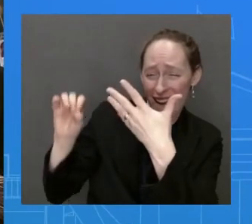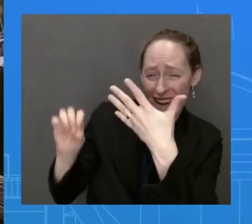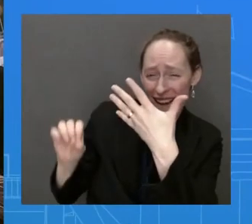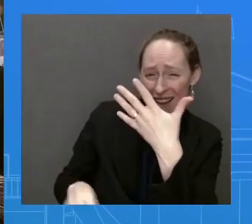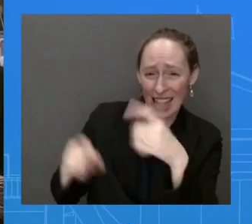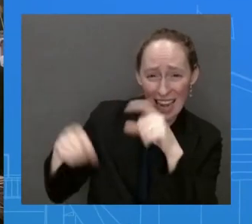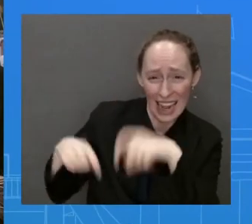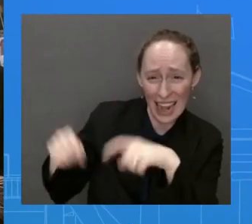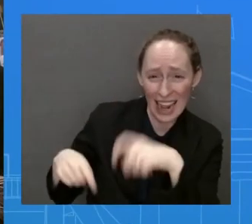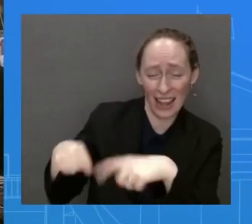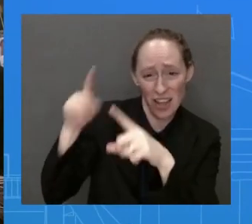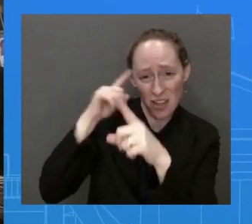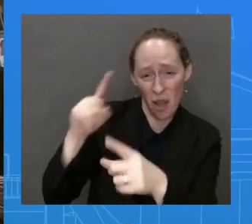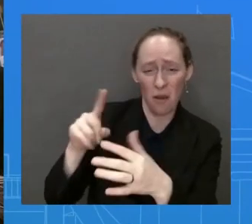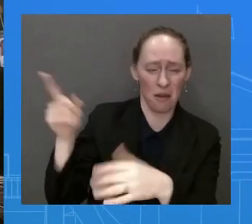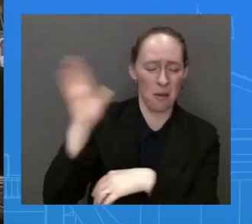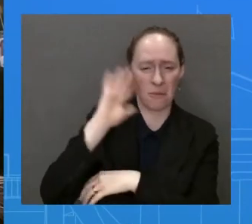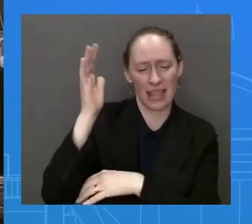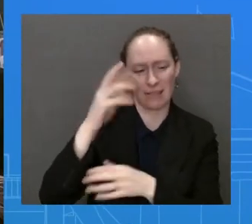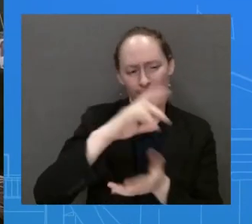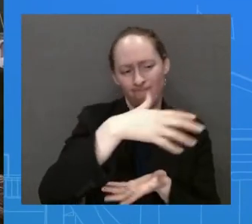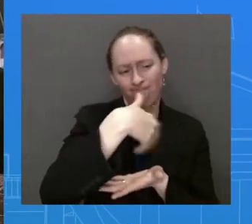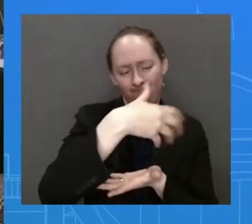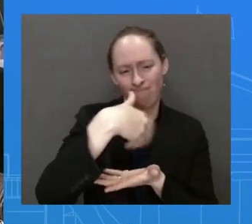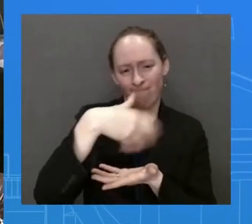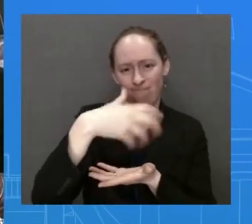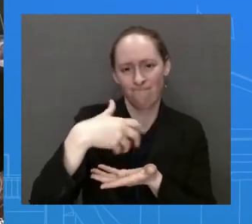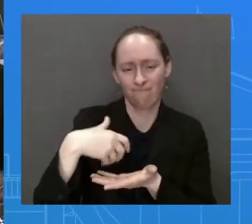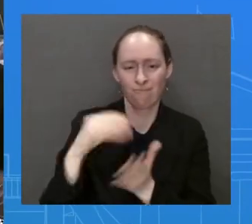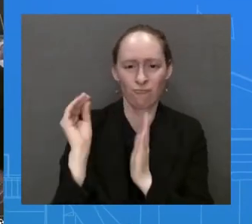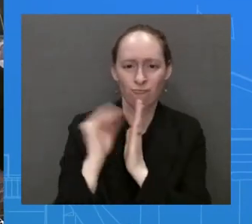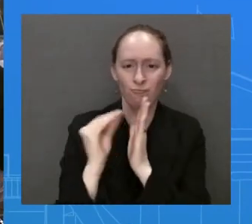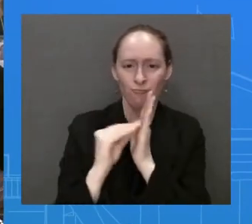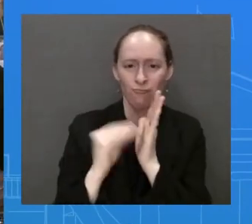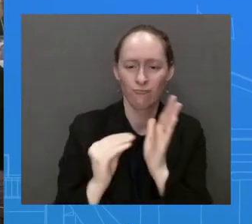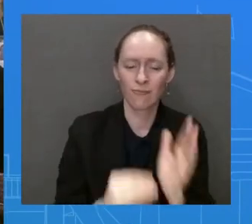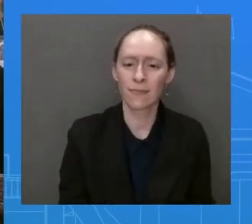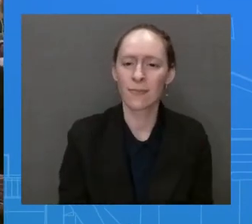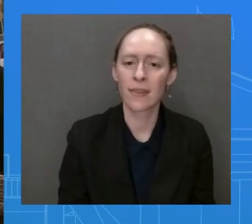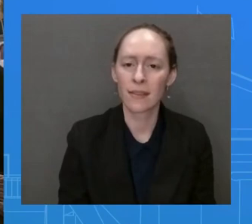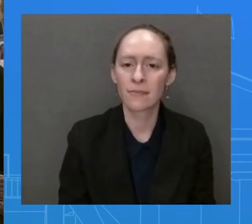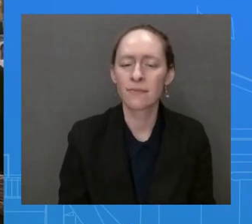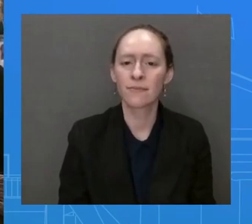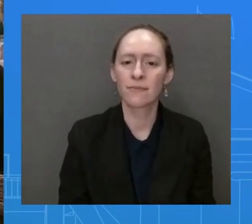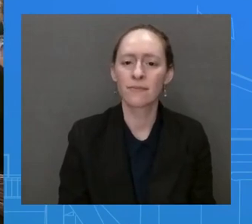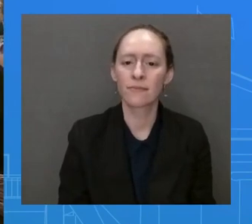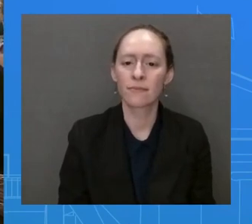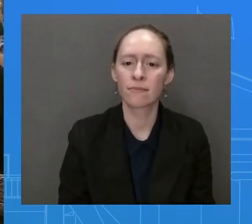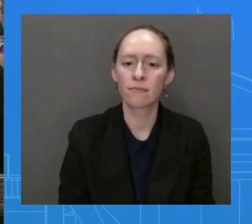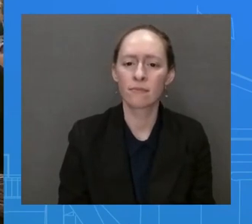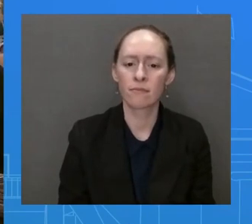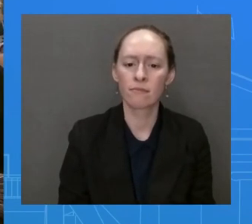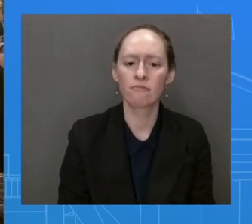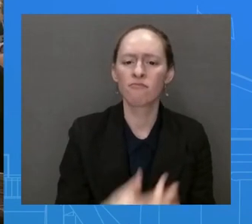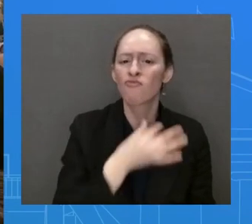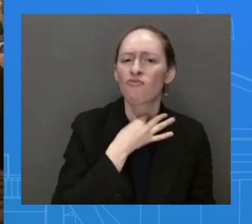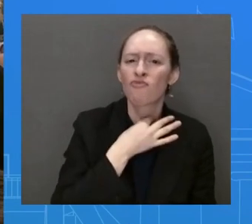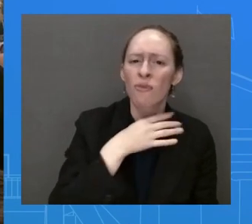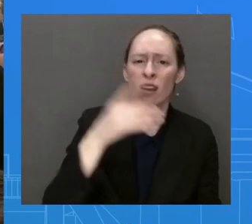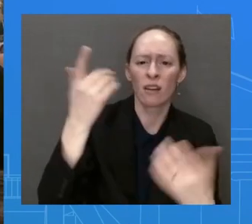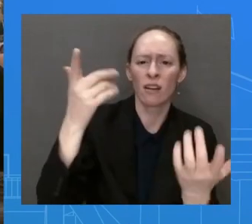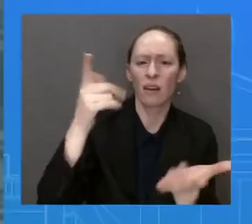writing process for the speech? I know that Austin has took a lot of time paid attention to speeches like this. How long the president's been working on it